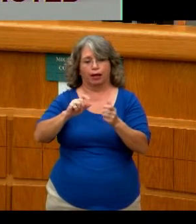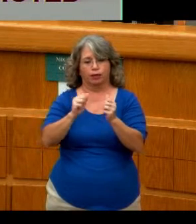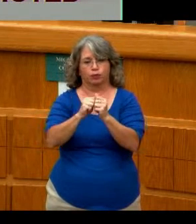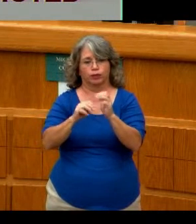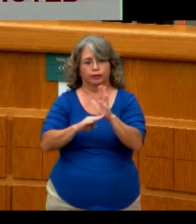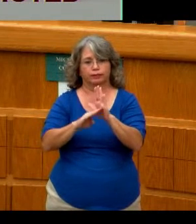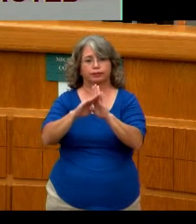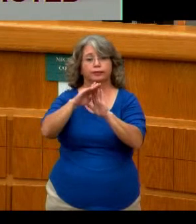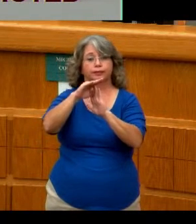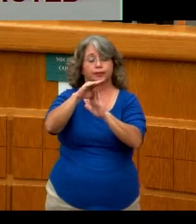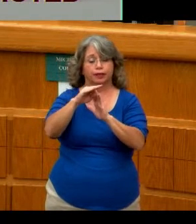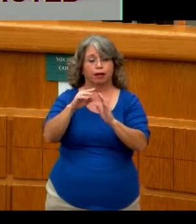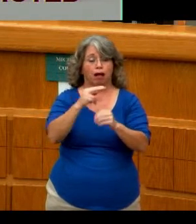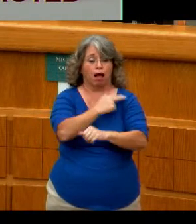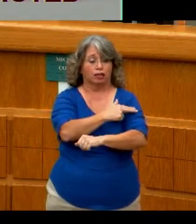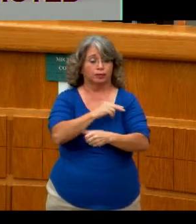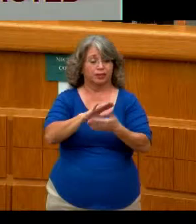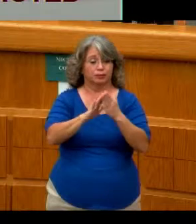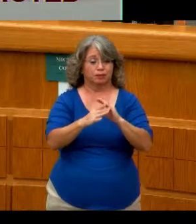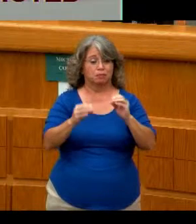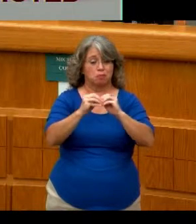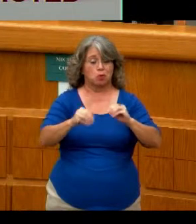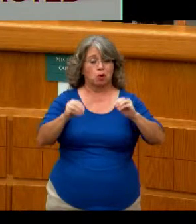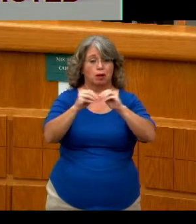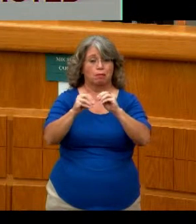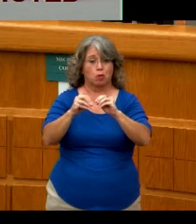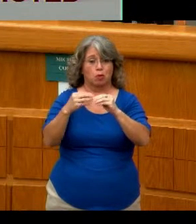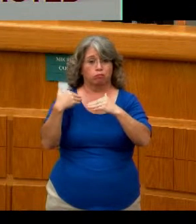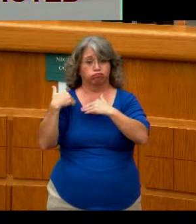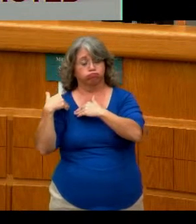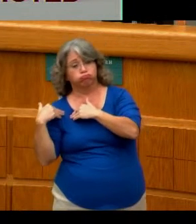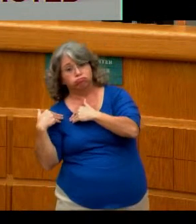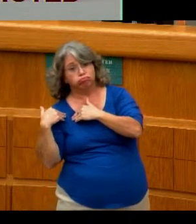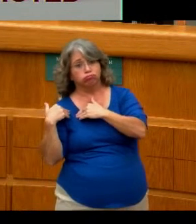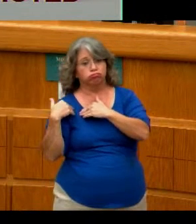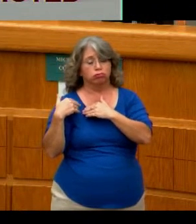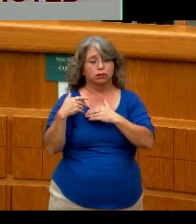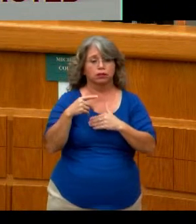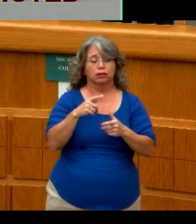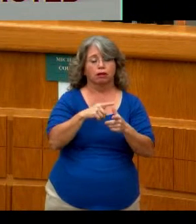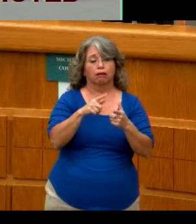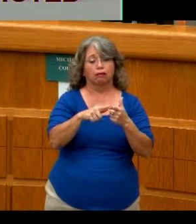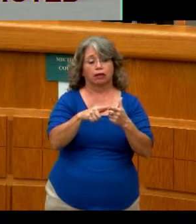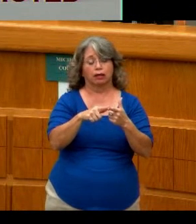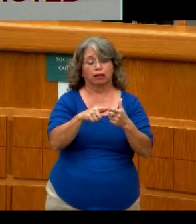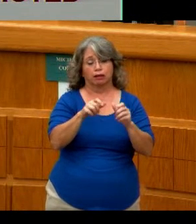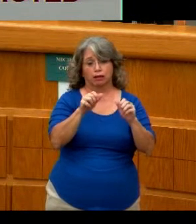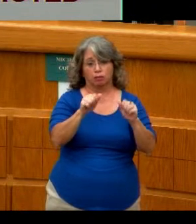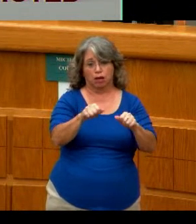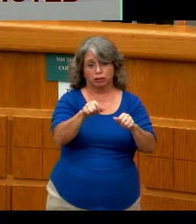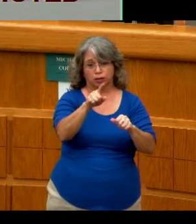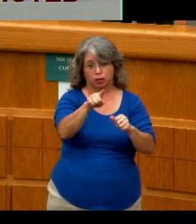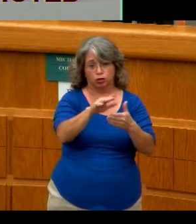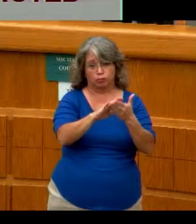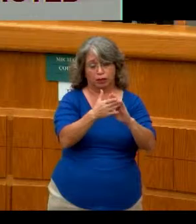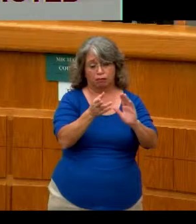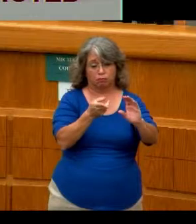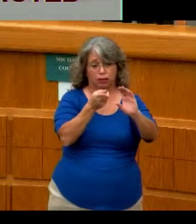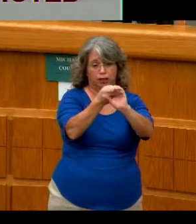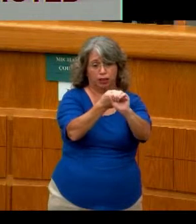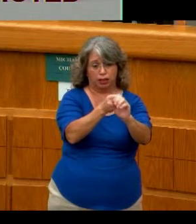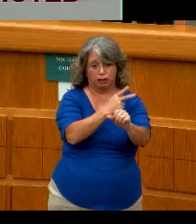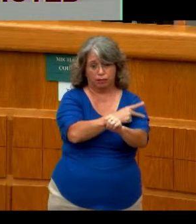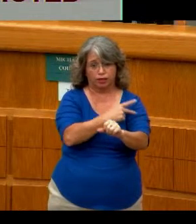now starting to track up with the projection. And as the hospitals become more and more burdened, then